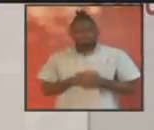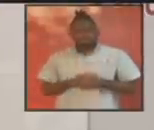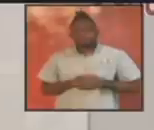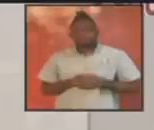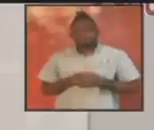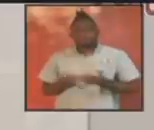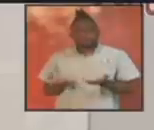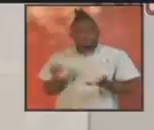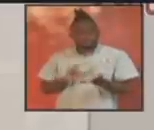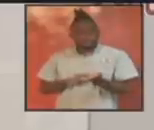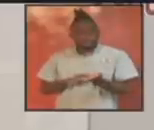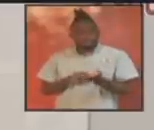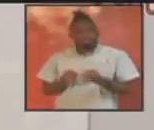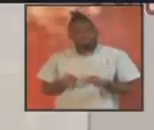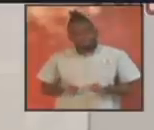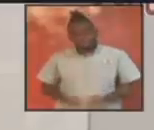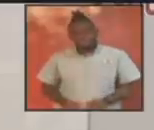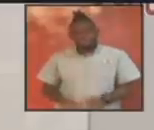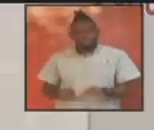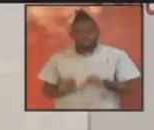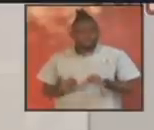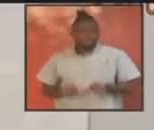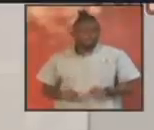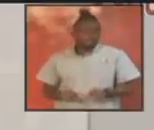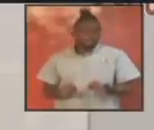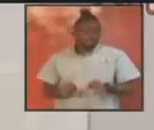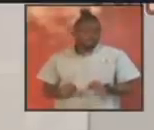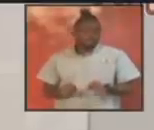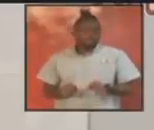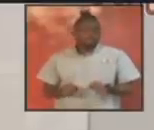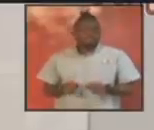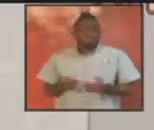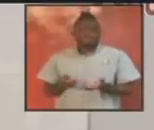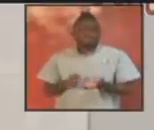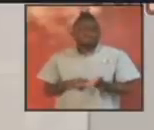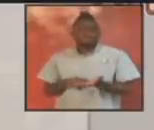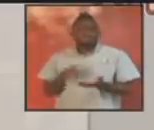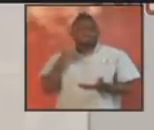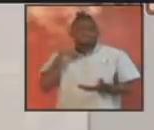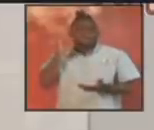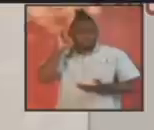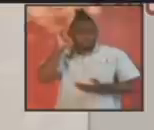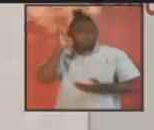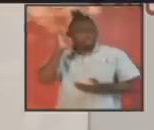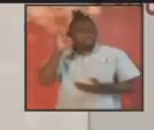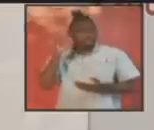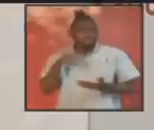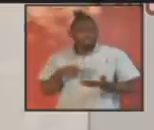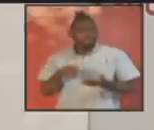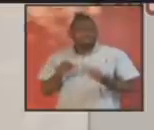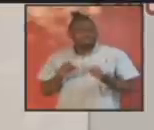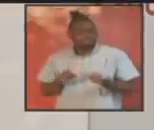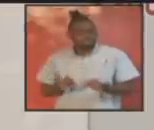stands. That agreement will be honored. And that agreement, the first tranche of supply, is expected within the